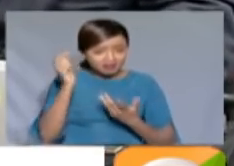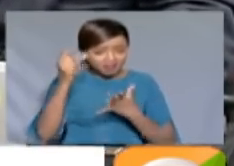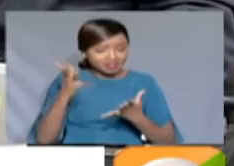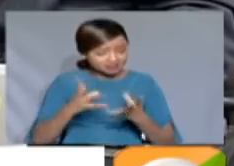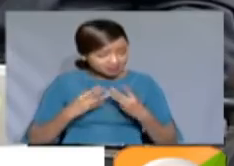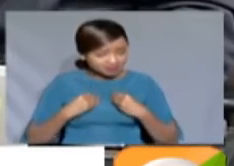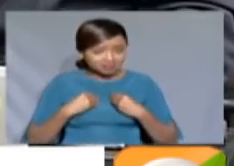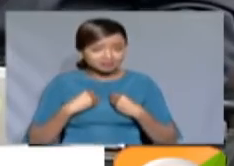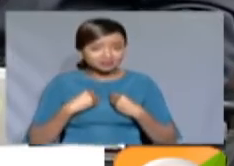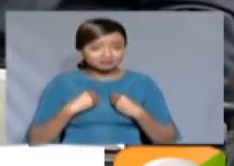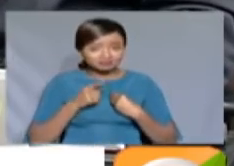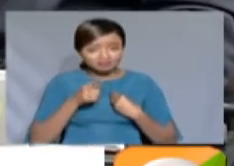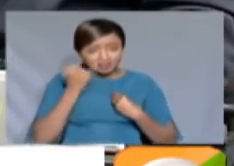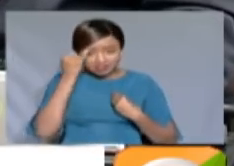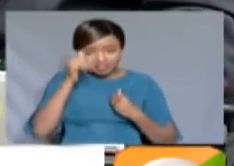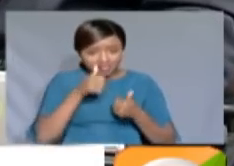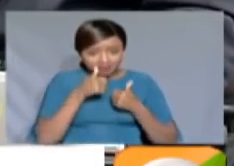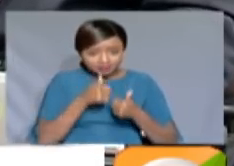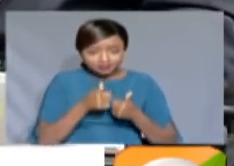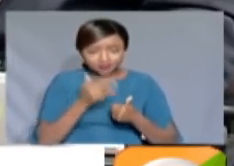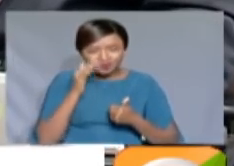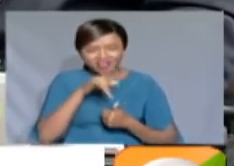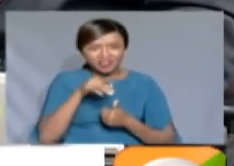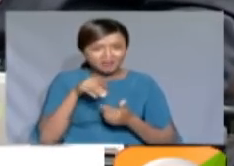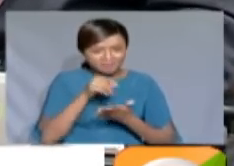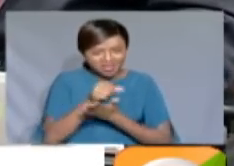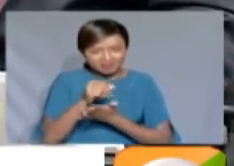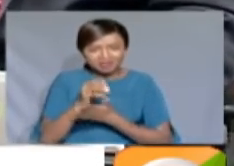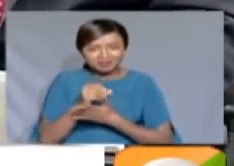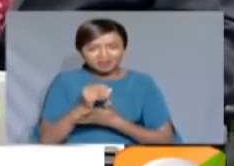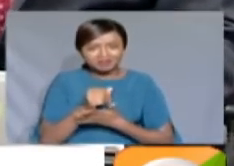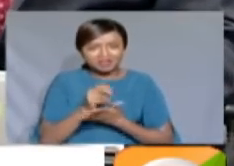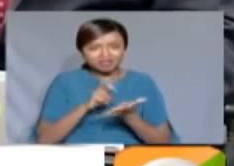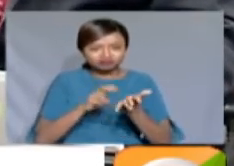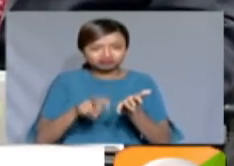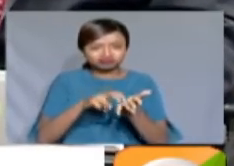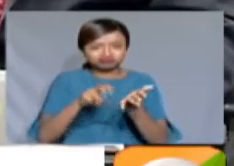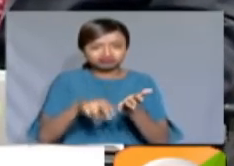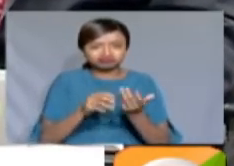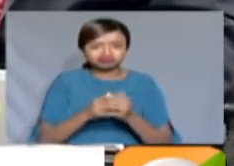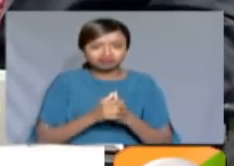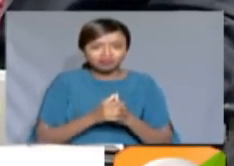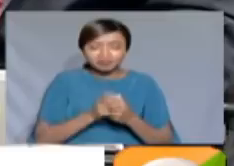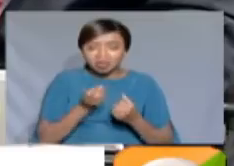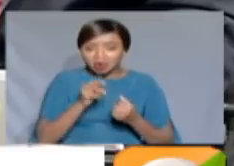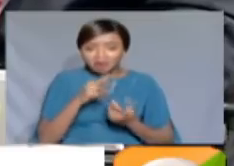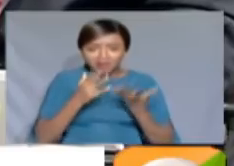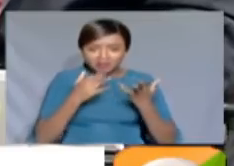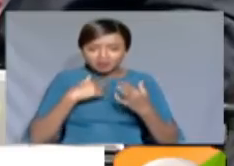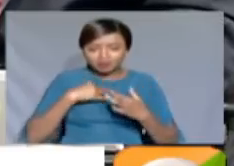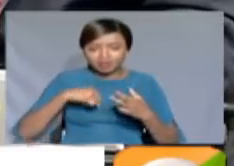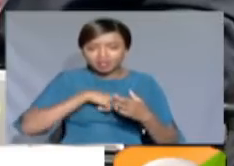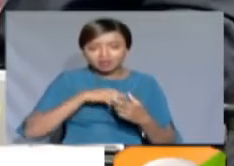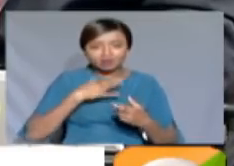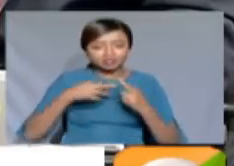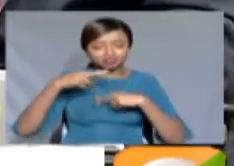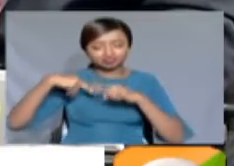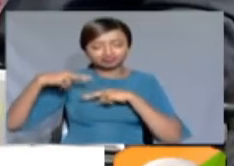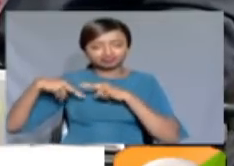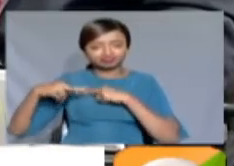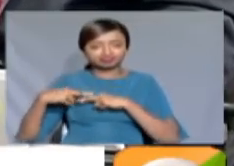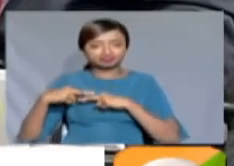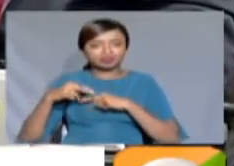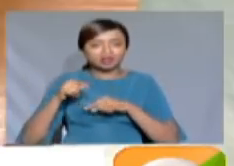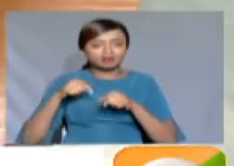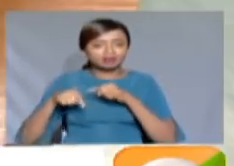considering the fact that you're making them really pay along the way to get to where they're going? And will that be sort of make you kind of recover what will have